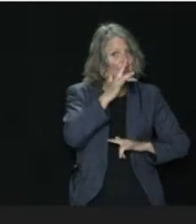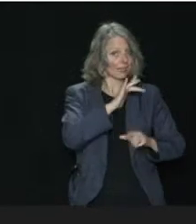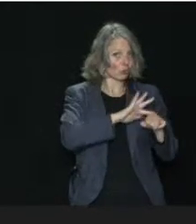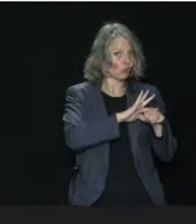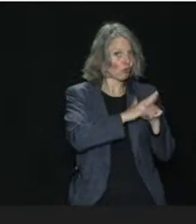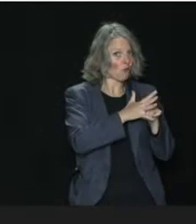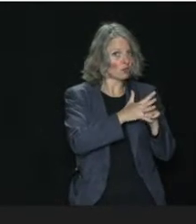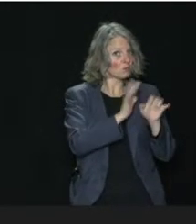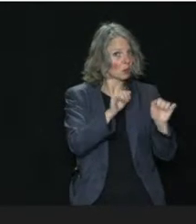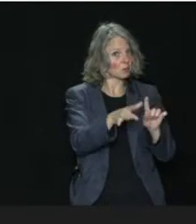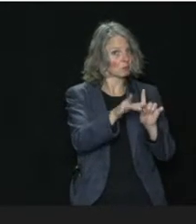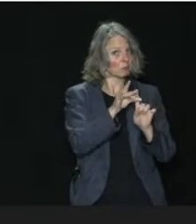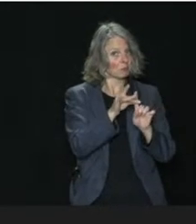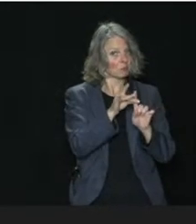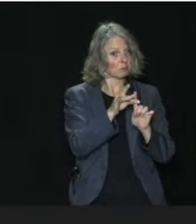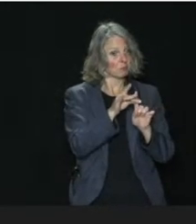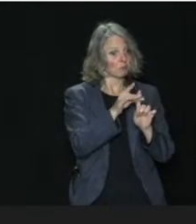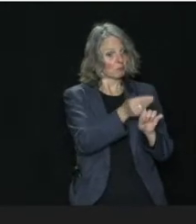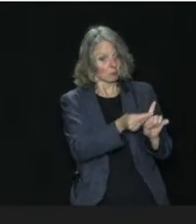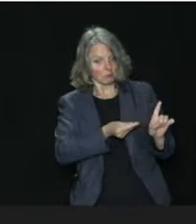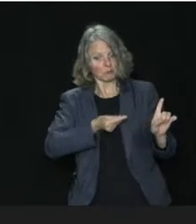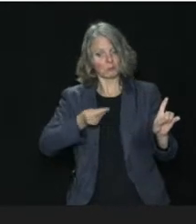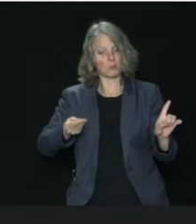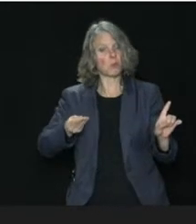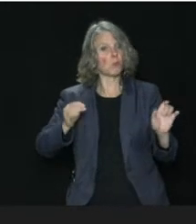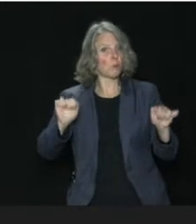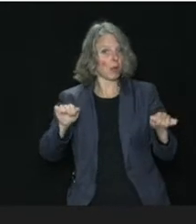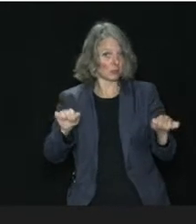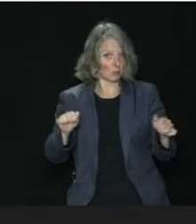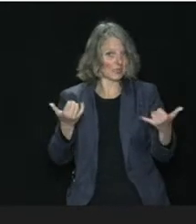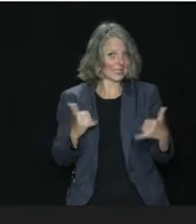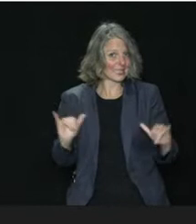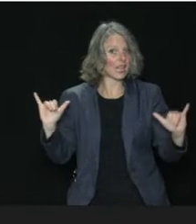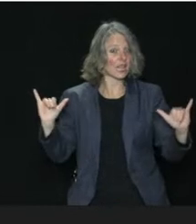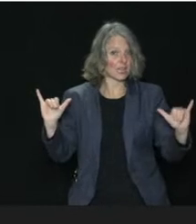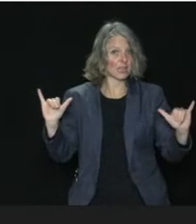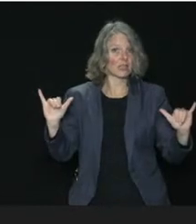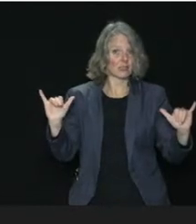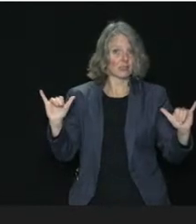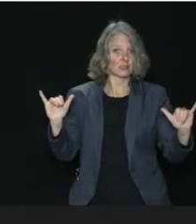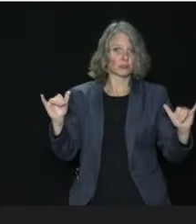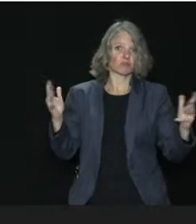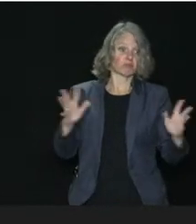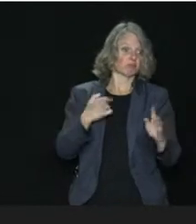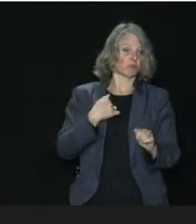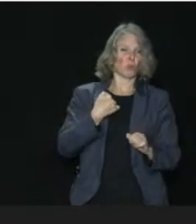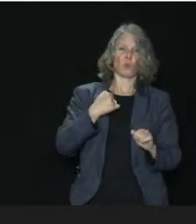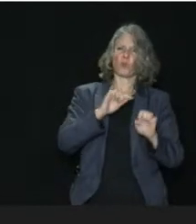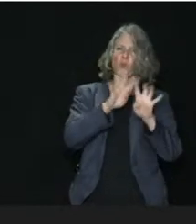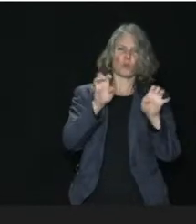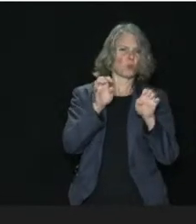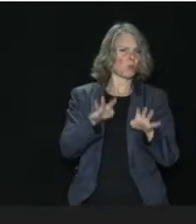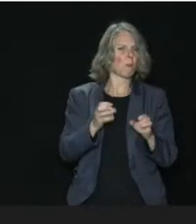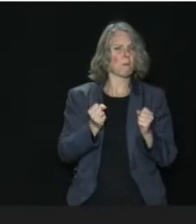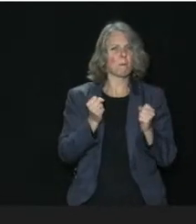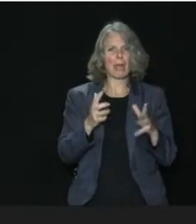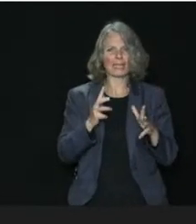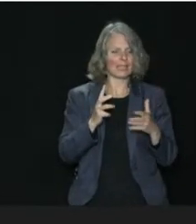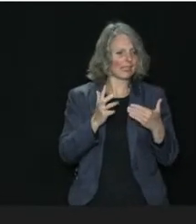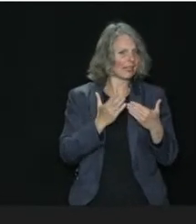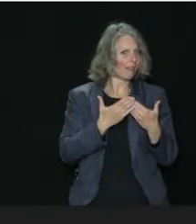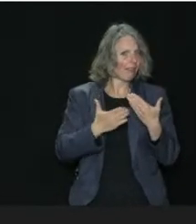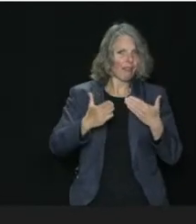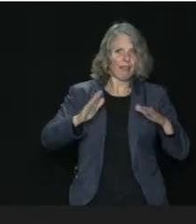and still able to transmit this virus to others. So there are many issues to study, but we